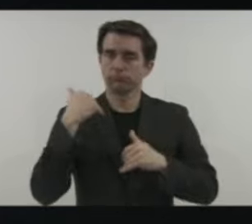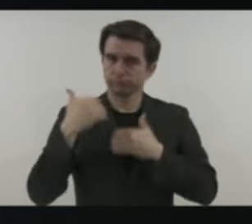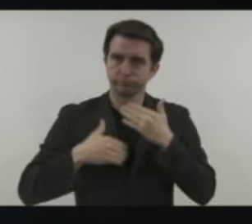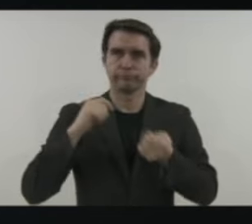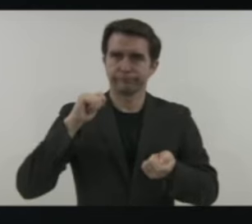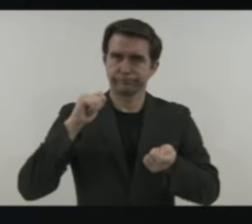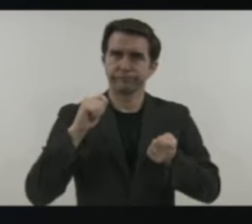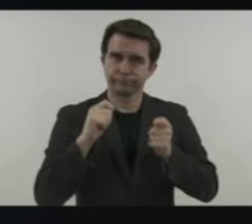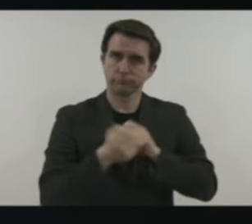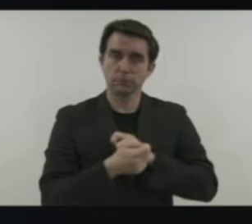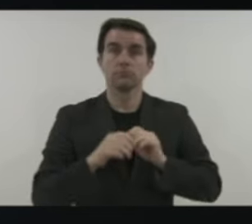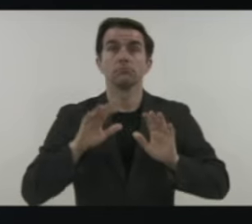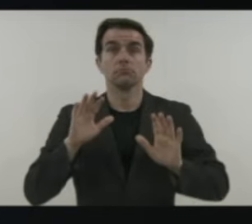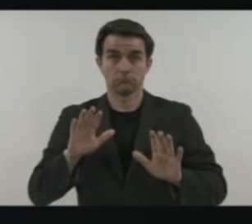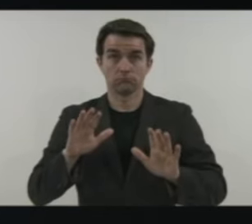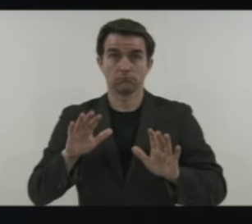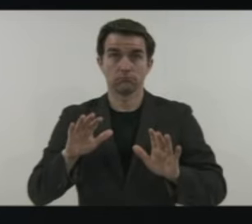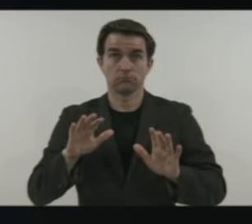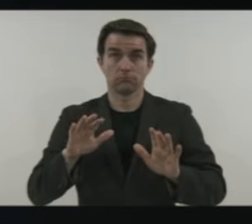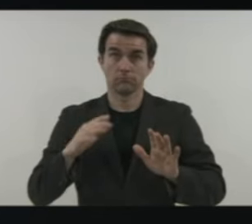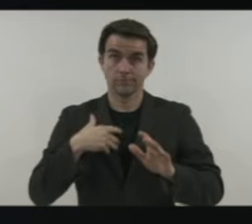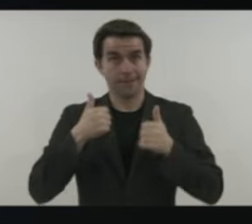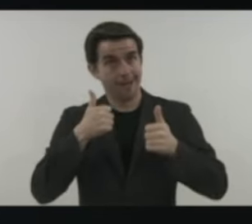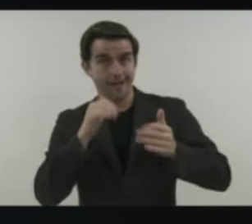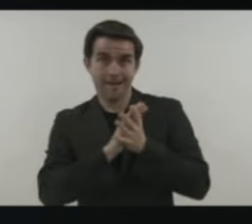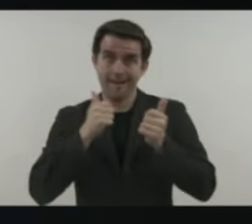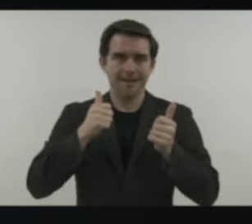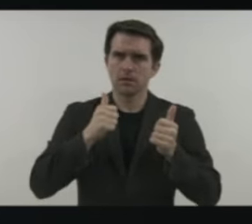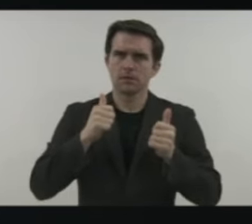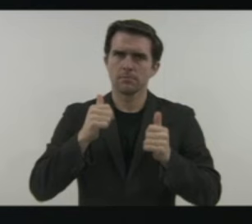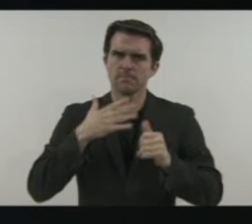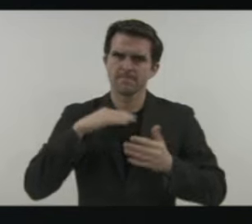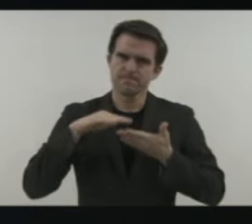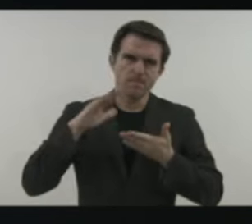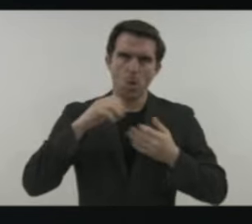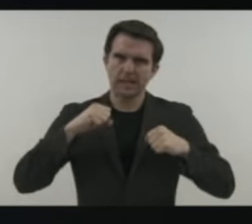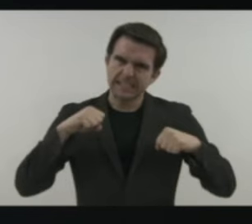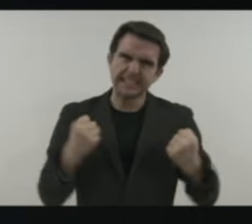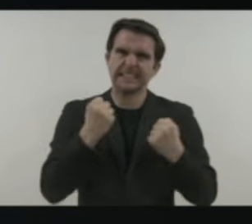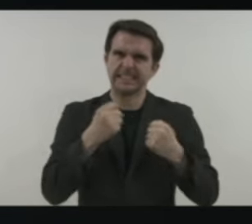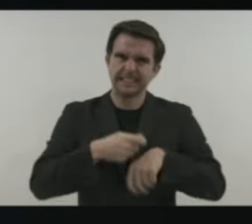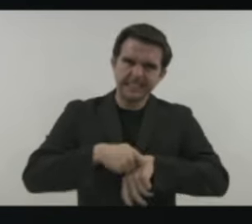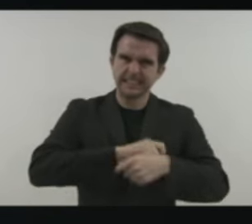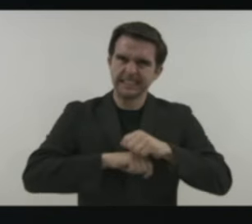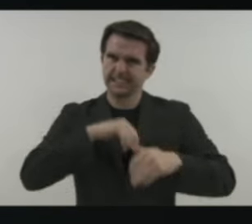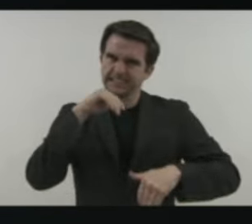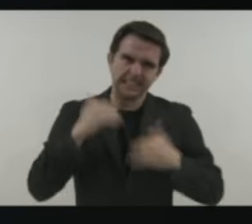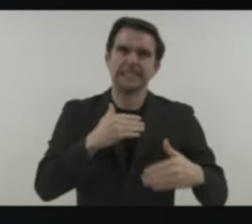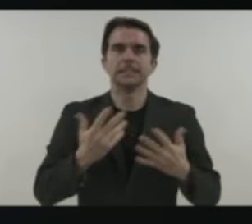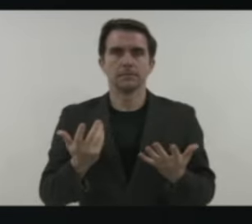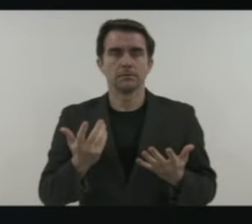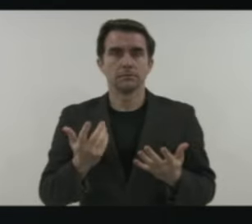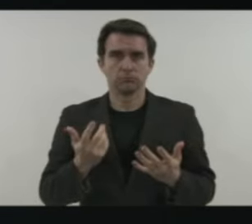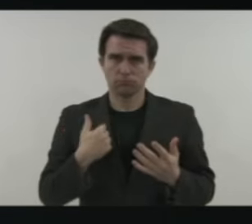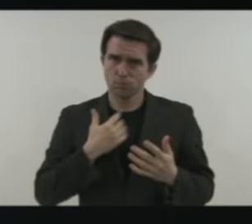we avoid a political backlash against this ambitious project? And we see this problem in